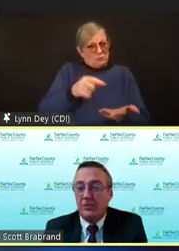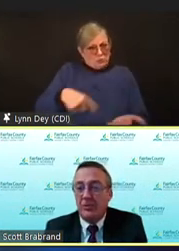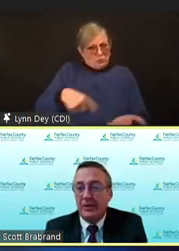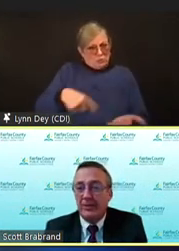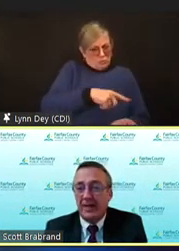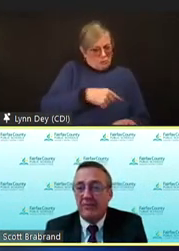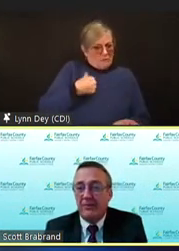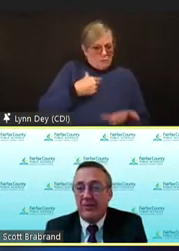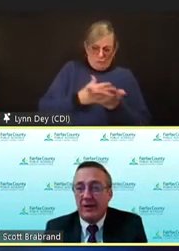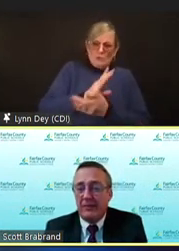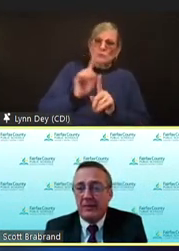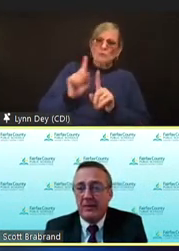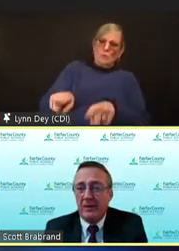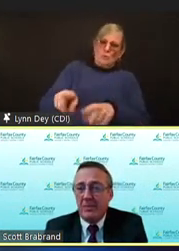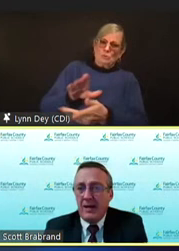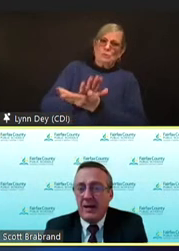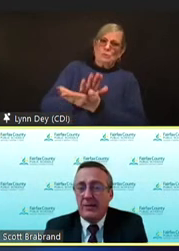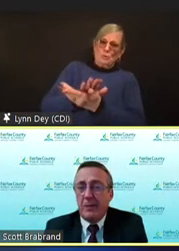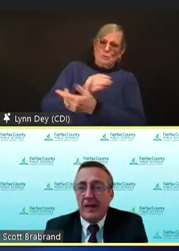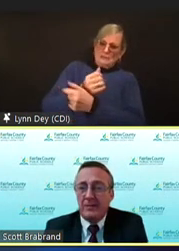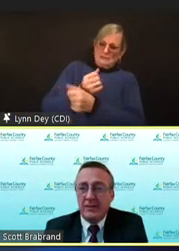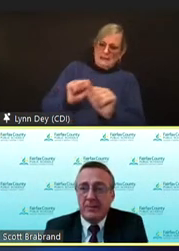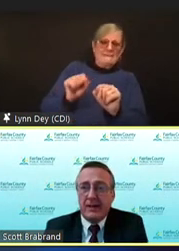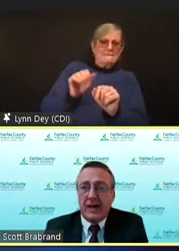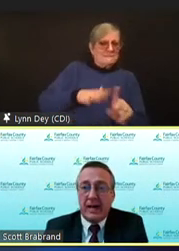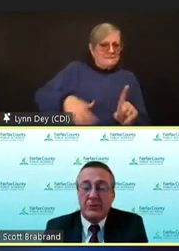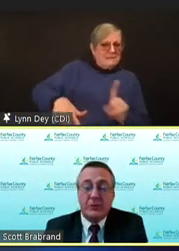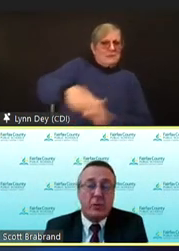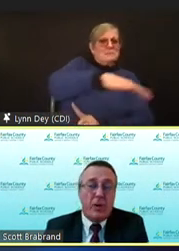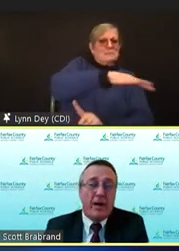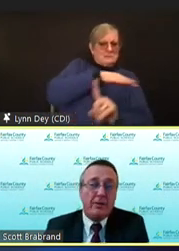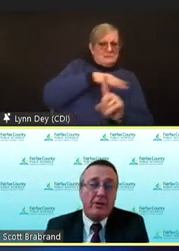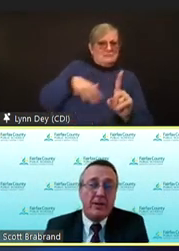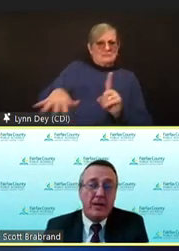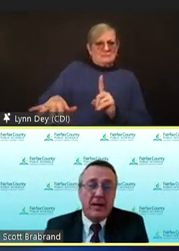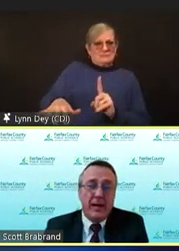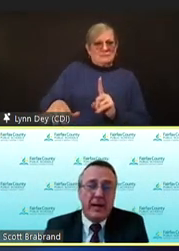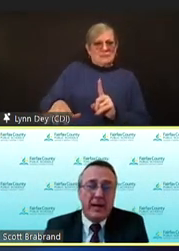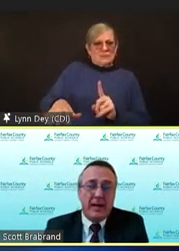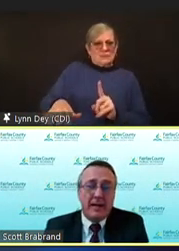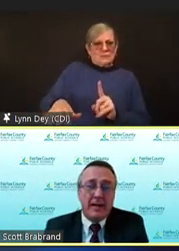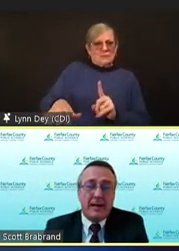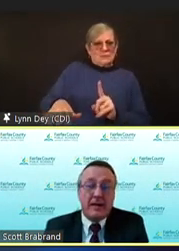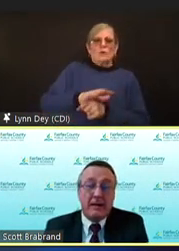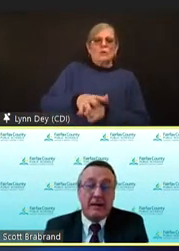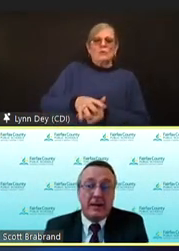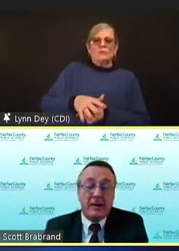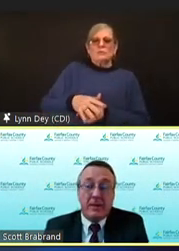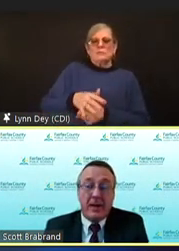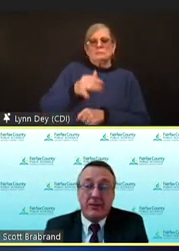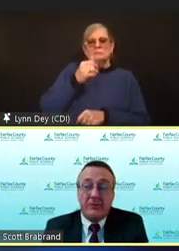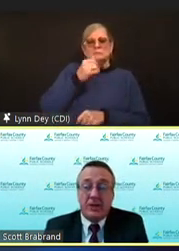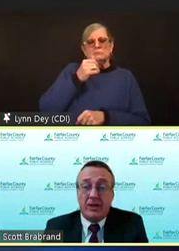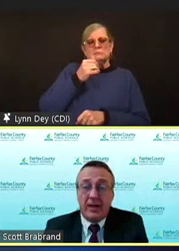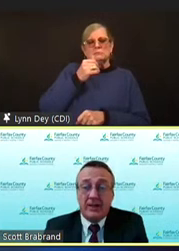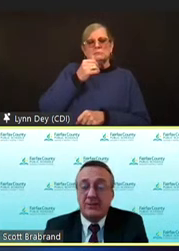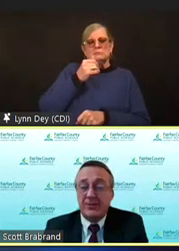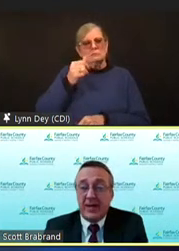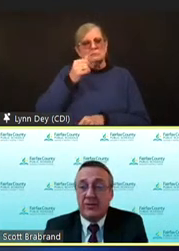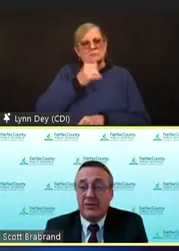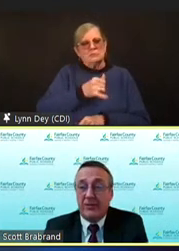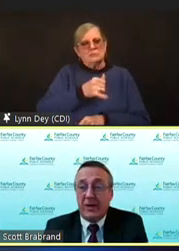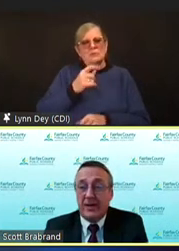go to school in a safe environment. And the pandemic has required an amount of